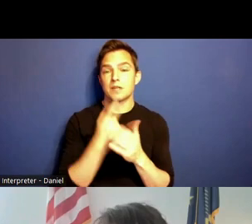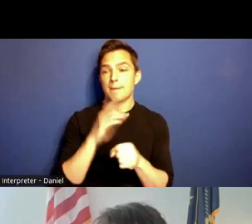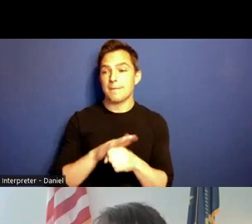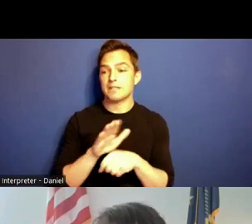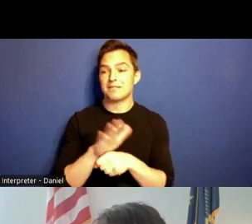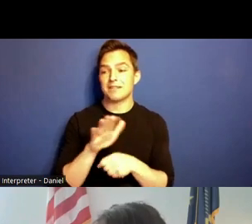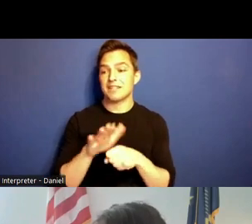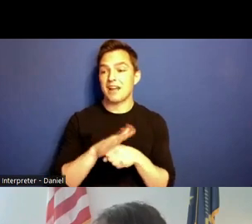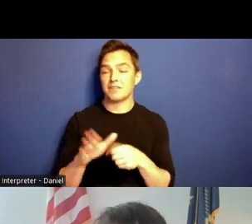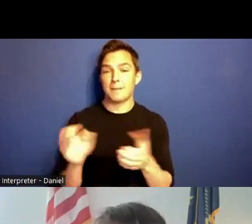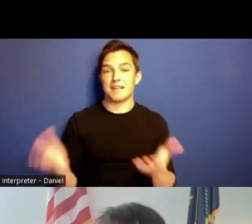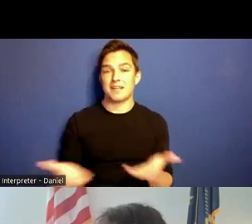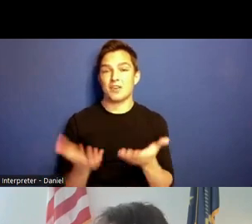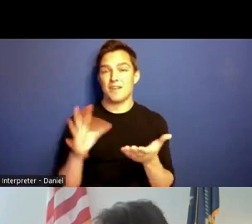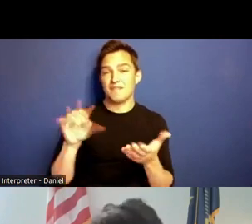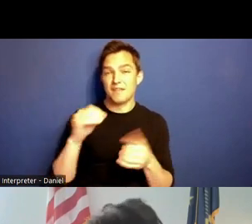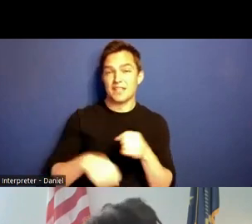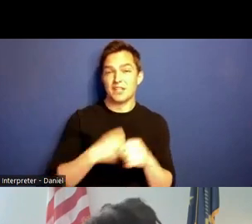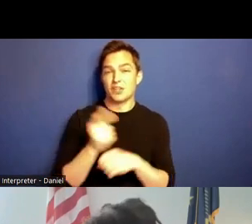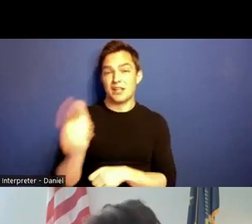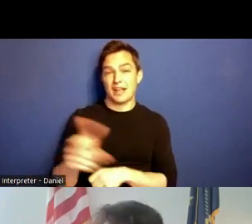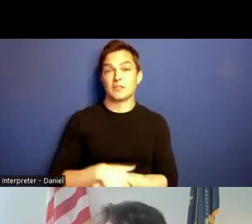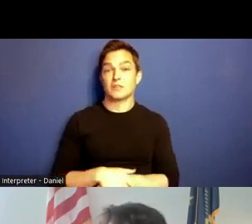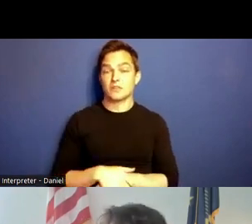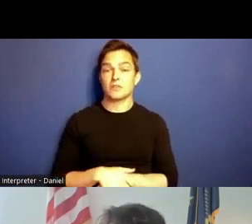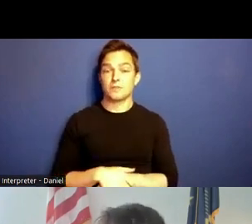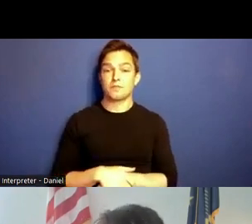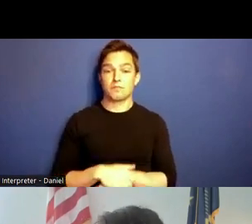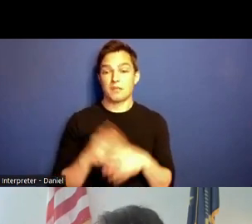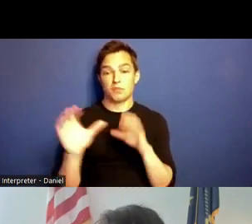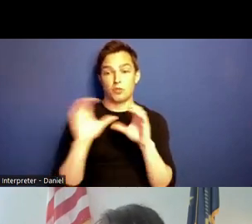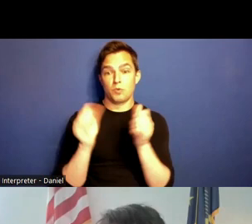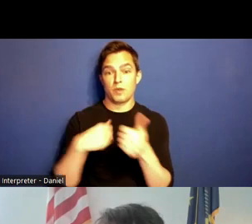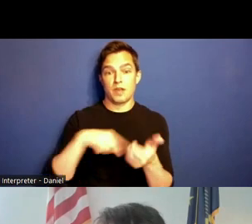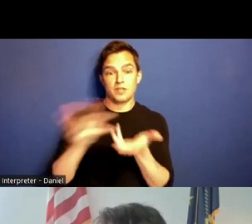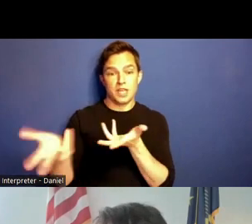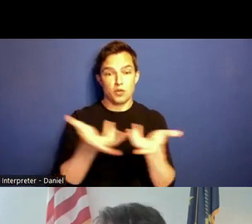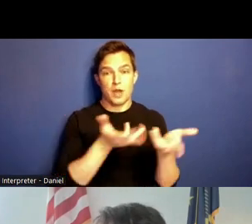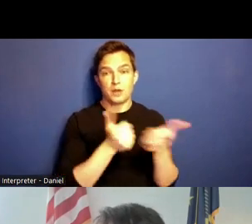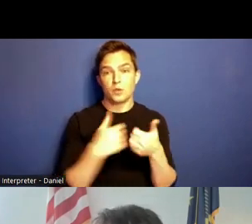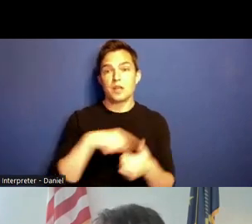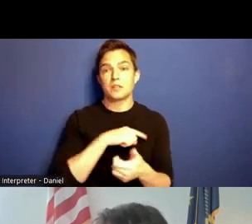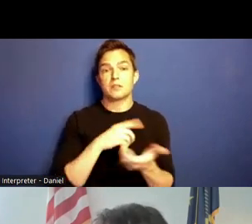here today, 50 years later, and communicate with us, interact with us, and talk to